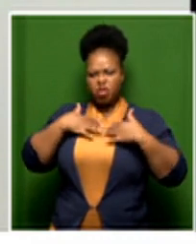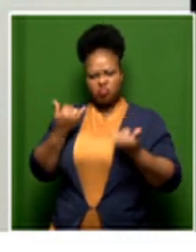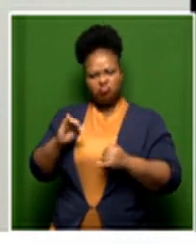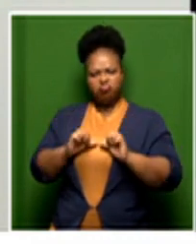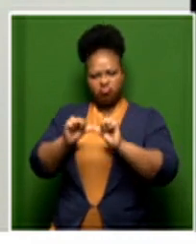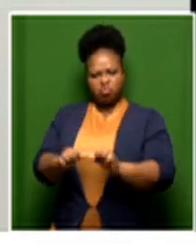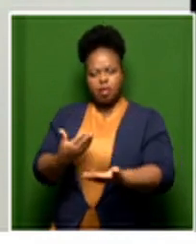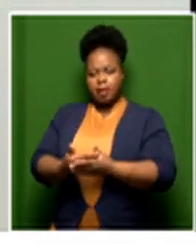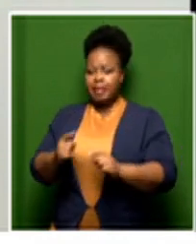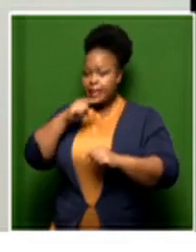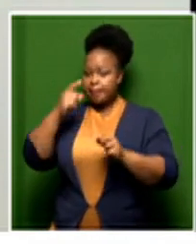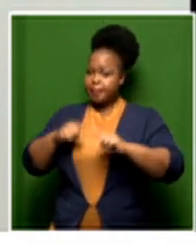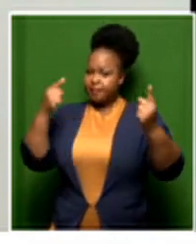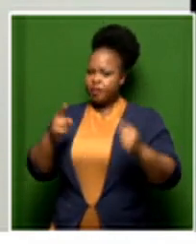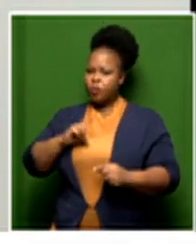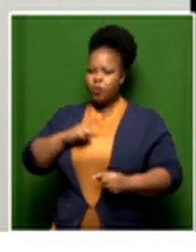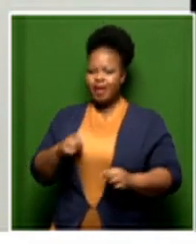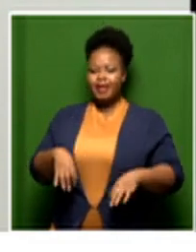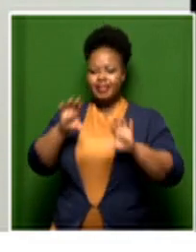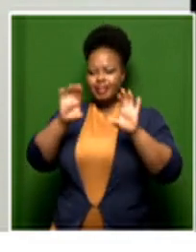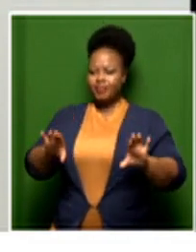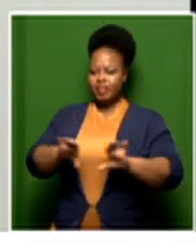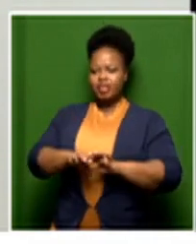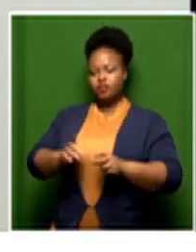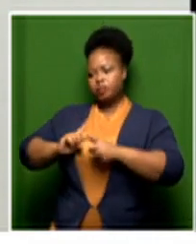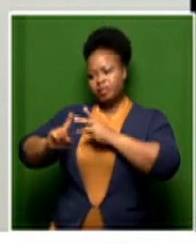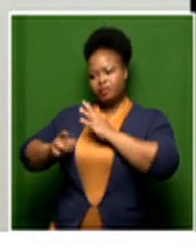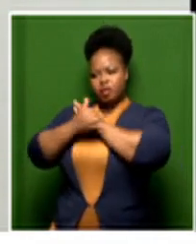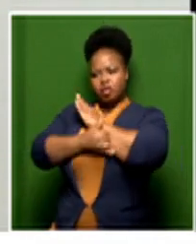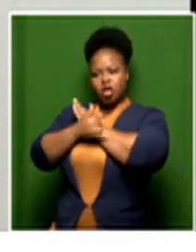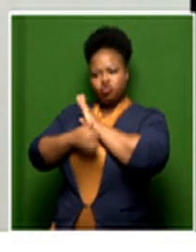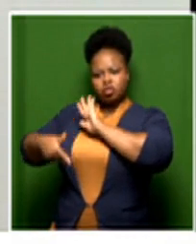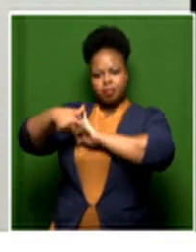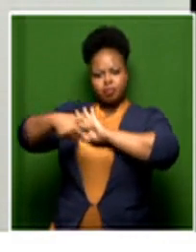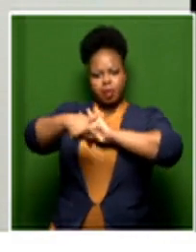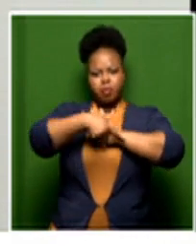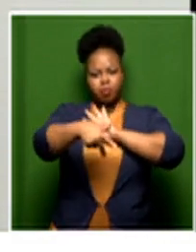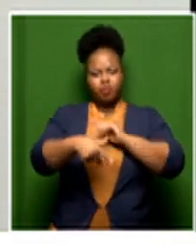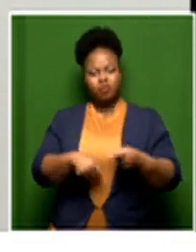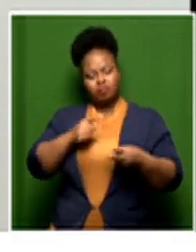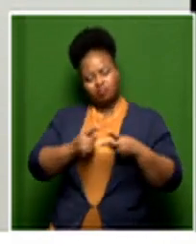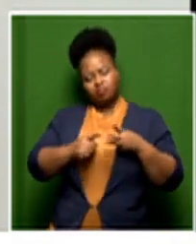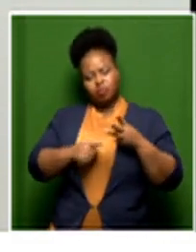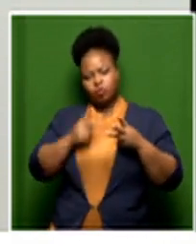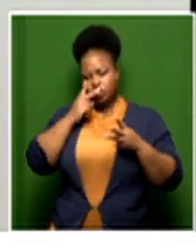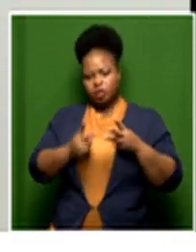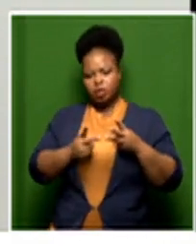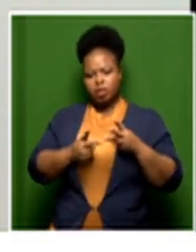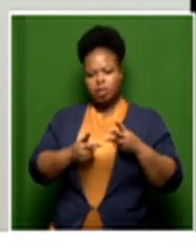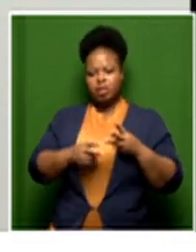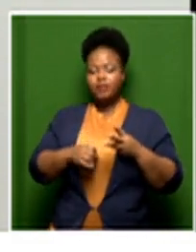the difference in the names is just a certification coming from different countries that's looking at the